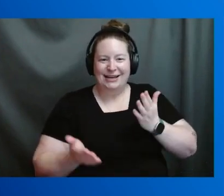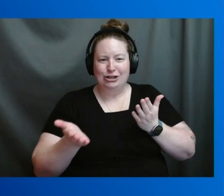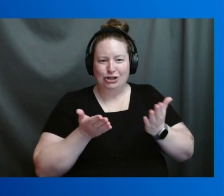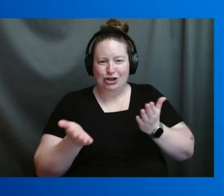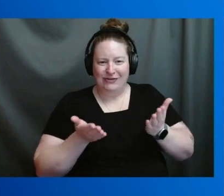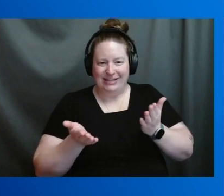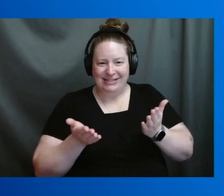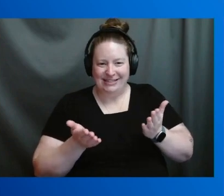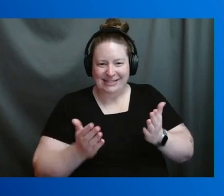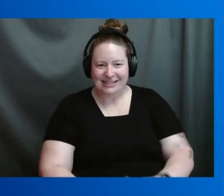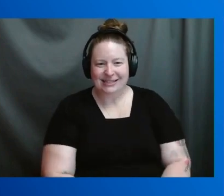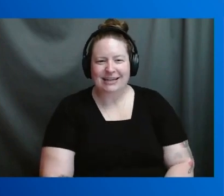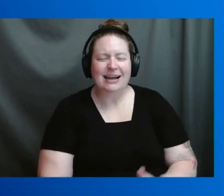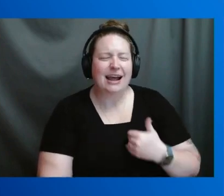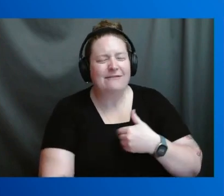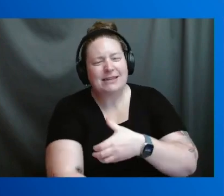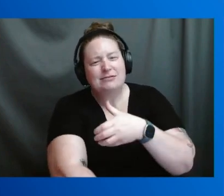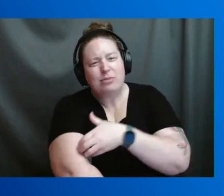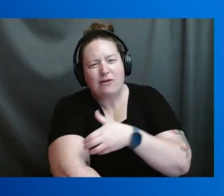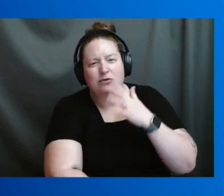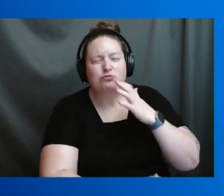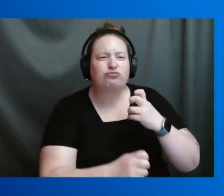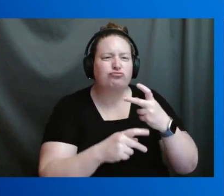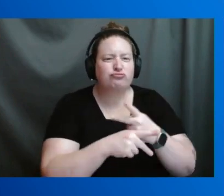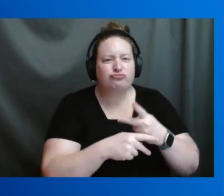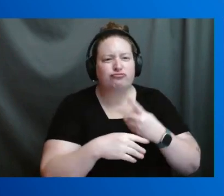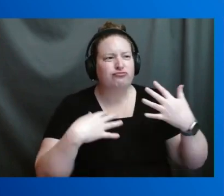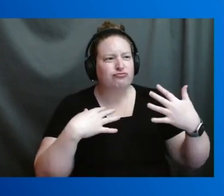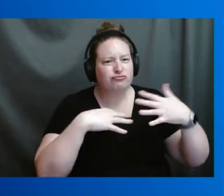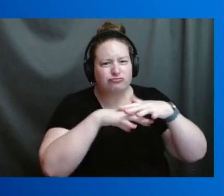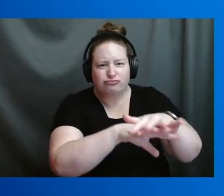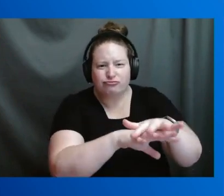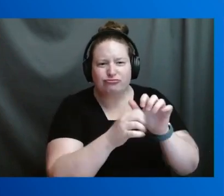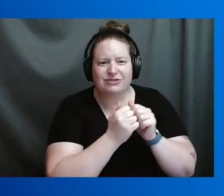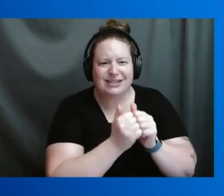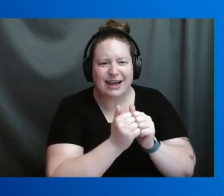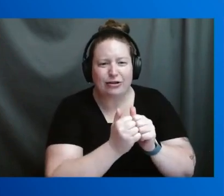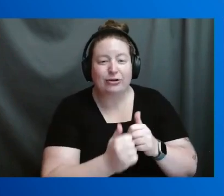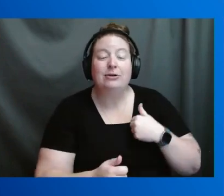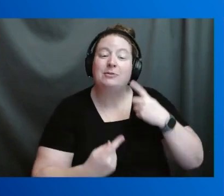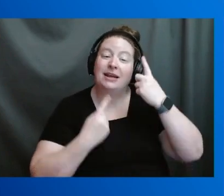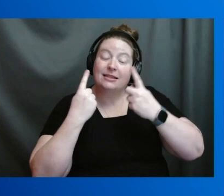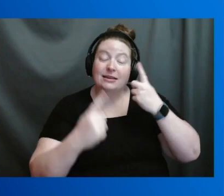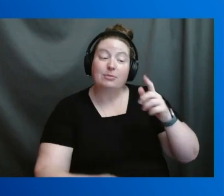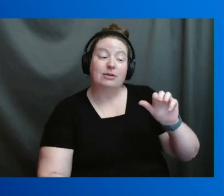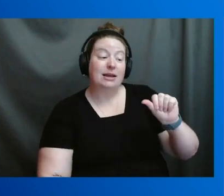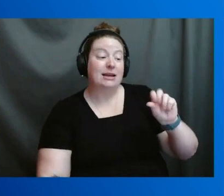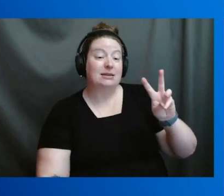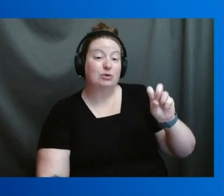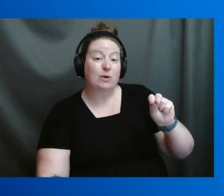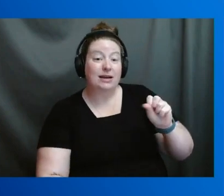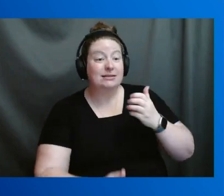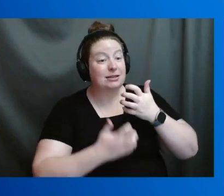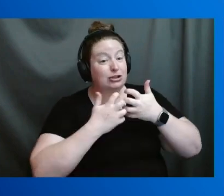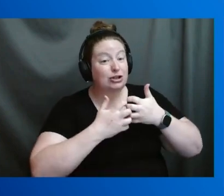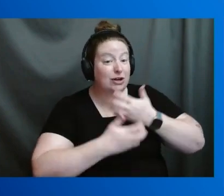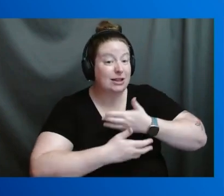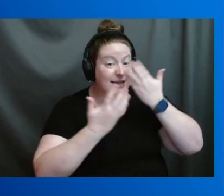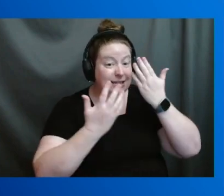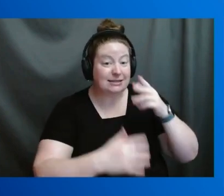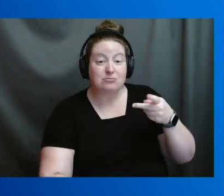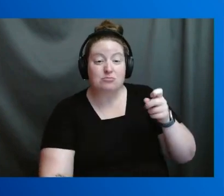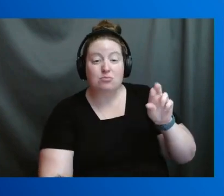And you have these powerful ways to compose them together. So when I think about the AWS Serverless Portfolio, it is about the idea that you have